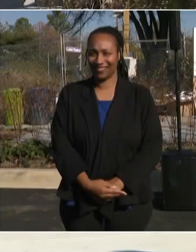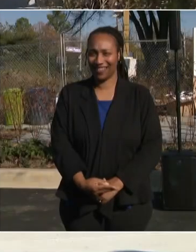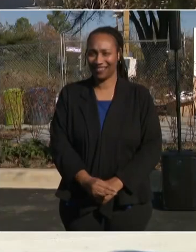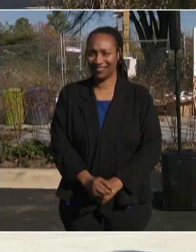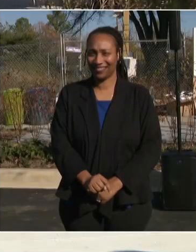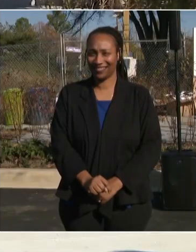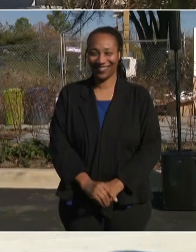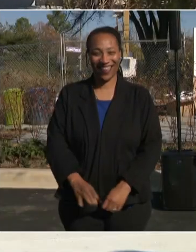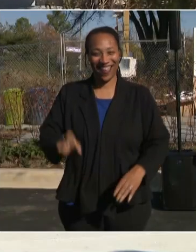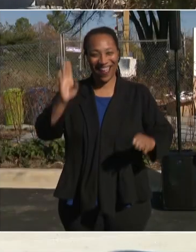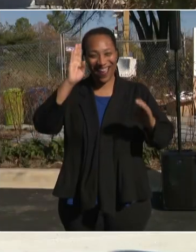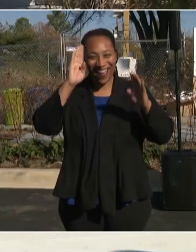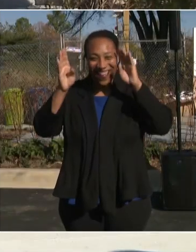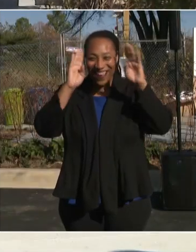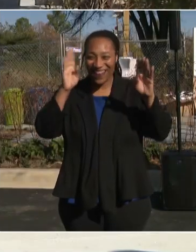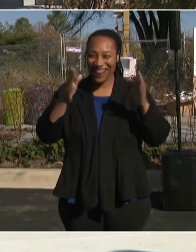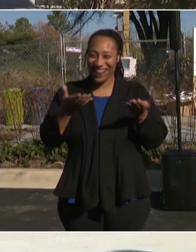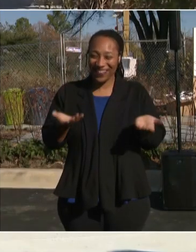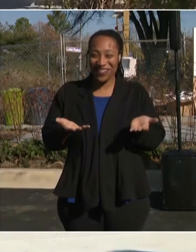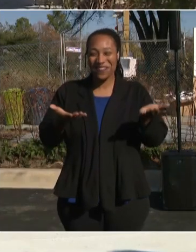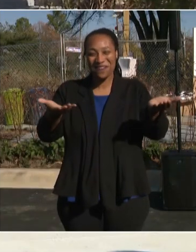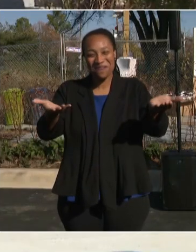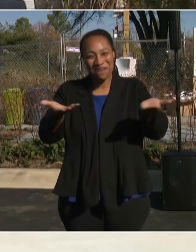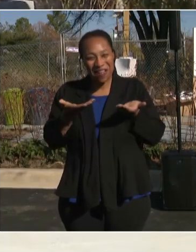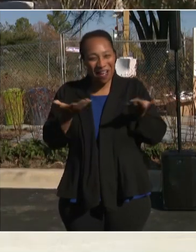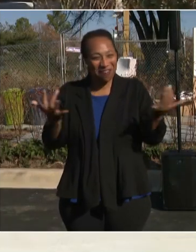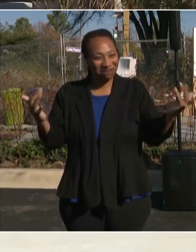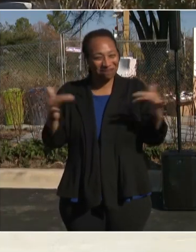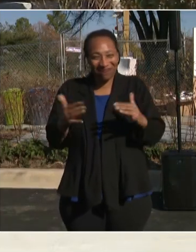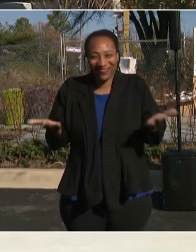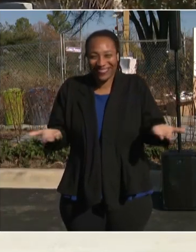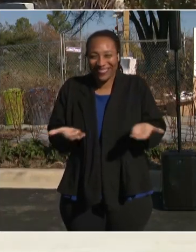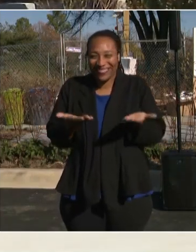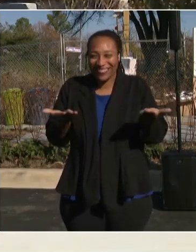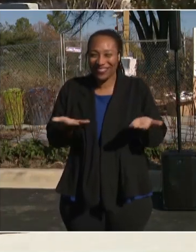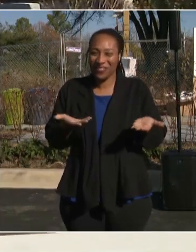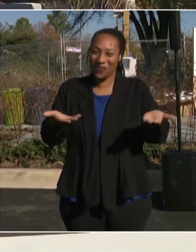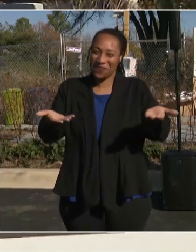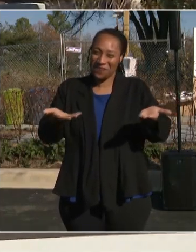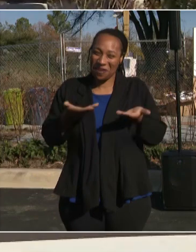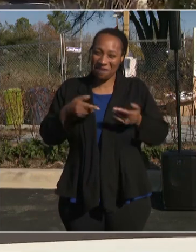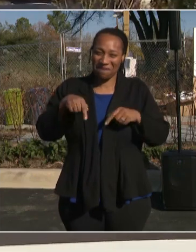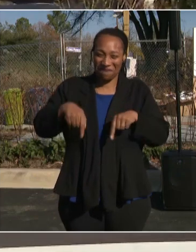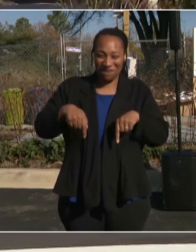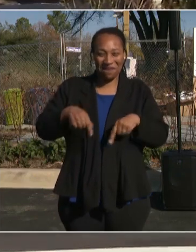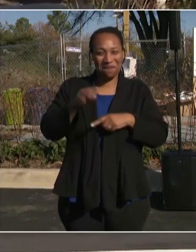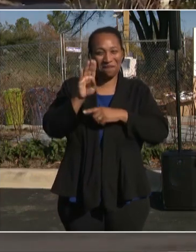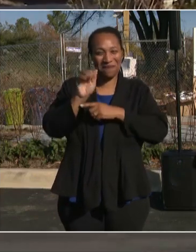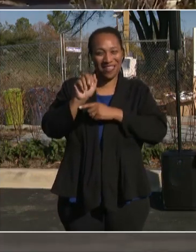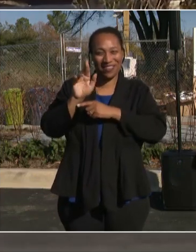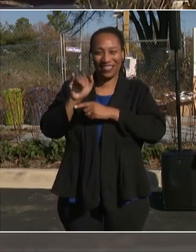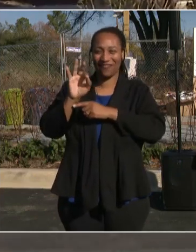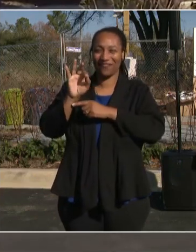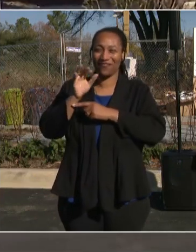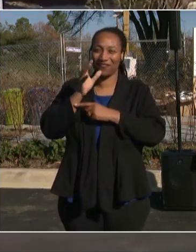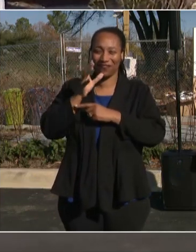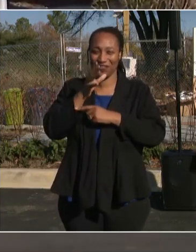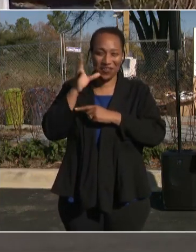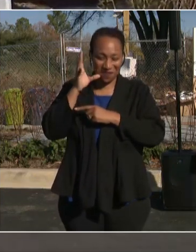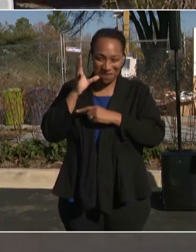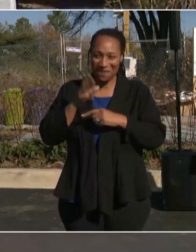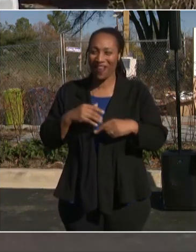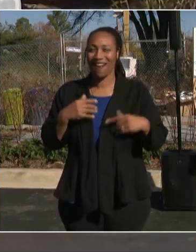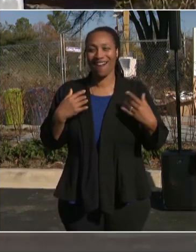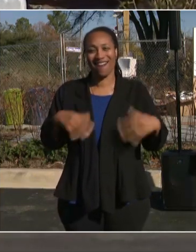Hello, everyone, and welcome. Welcome to Berry Farm. My name is Shantae Vines, and I'm so glad to be here with